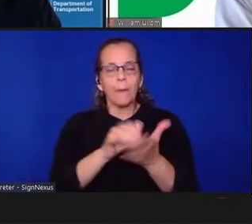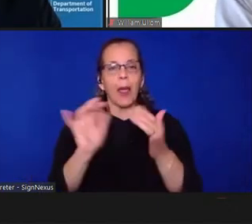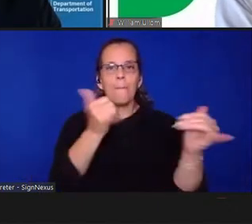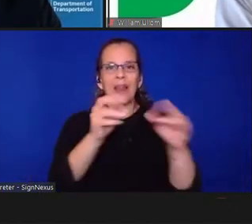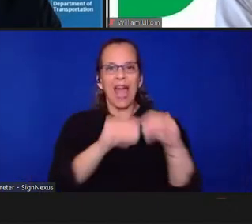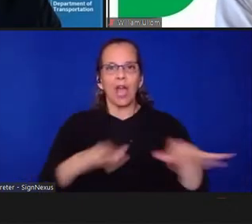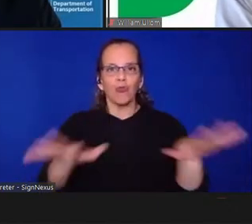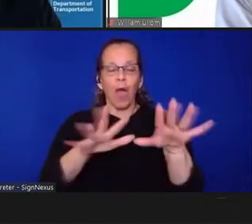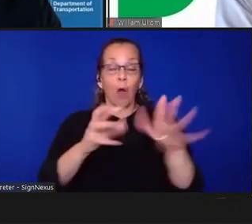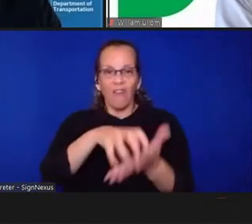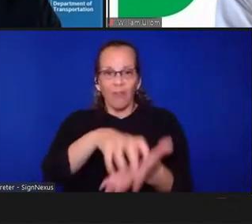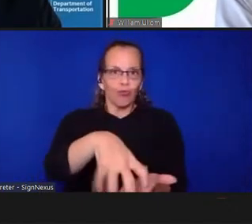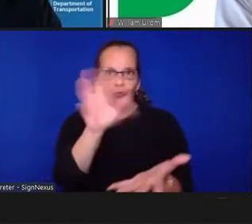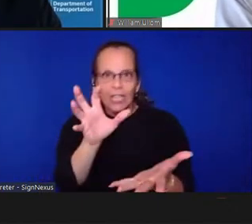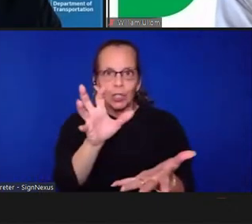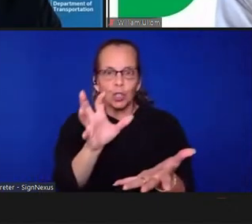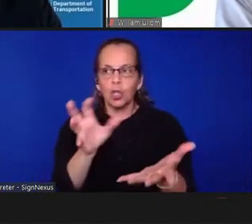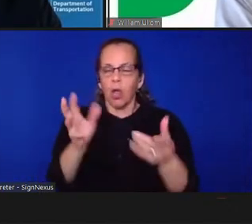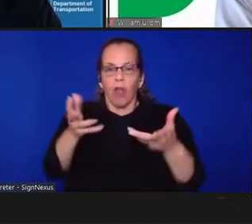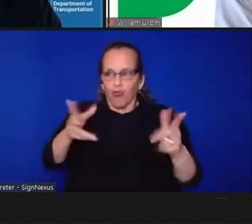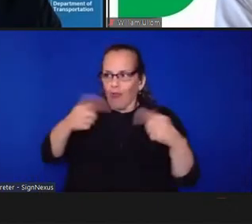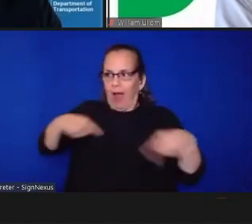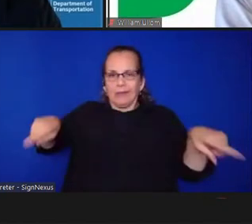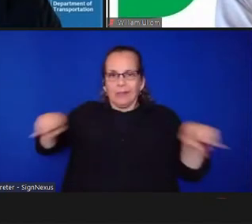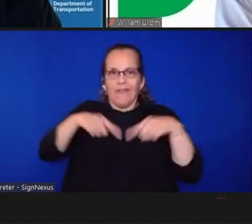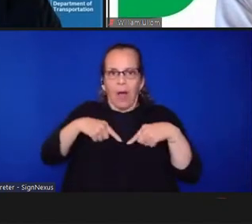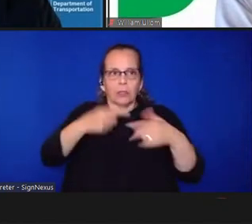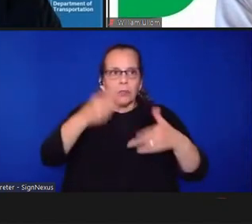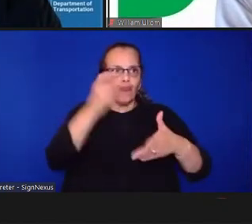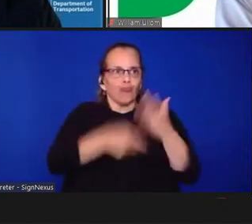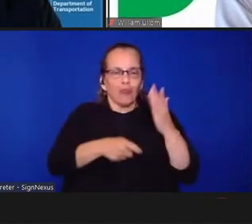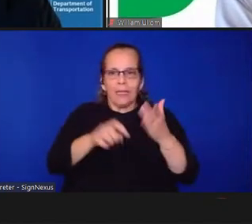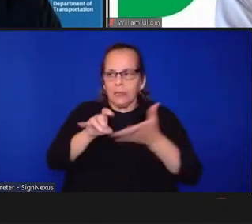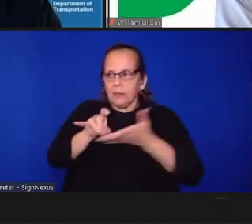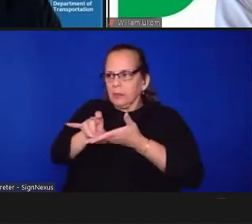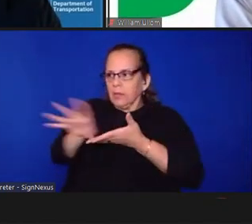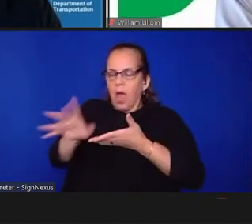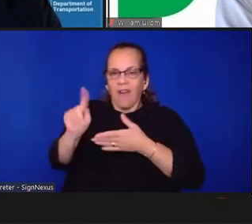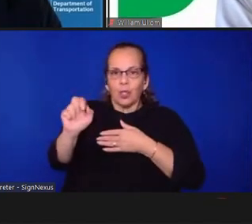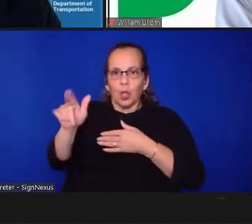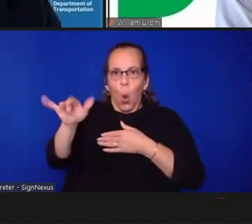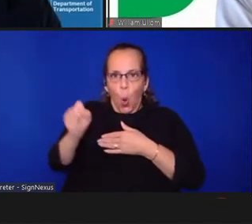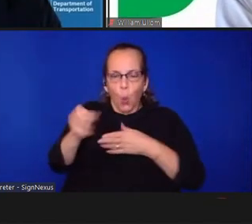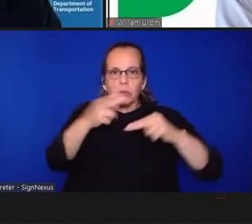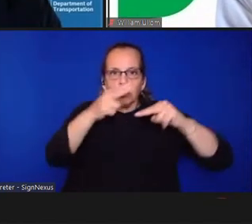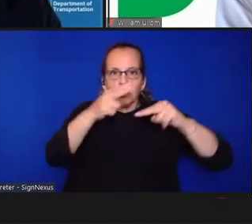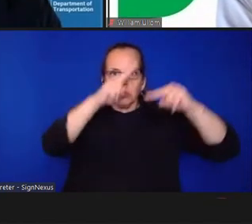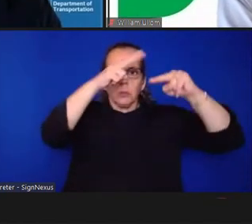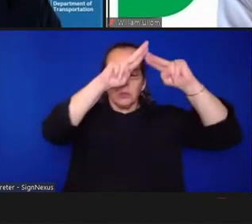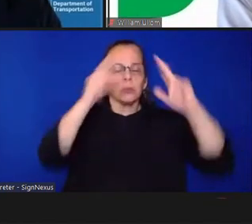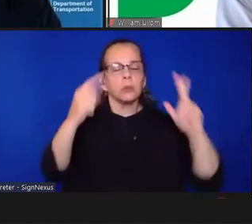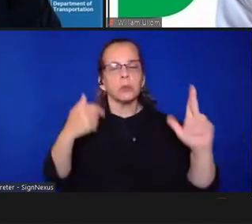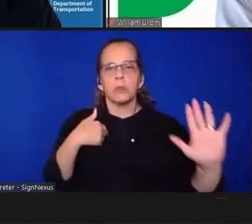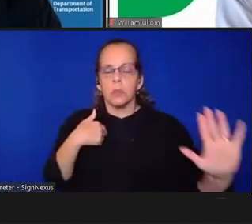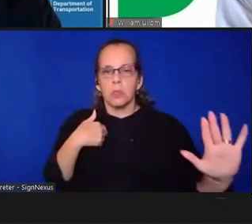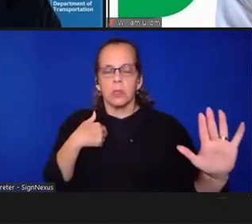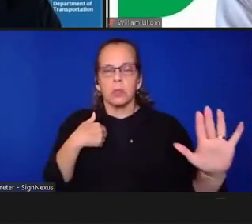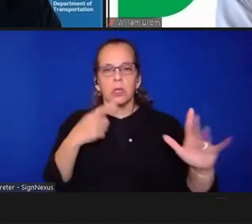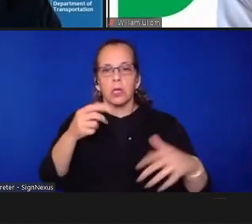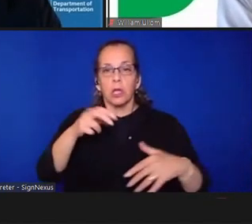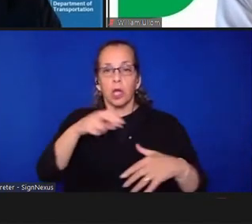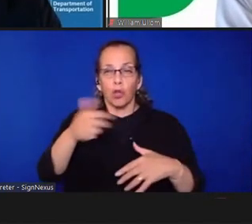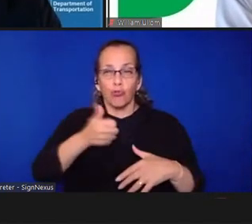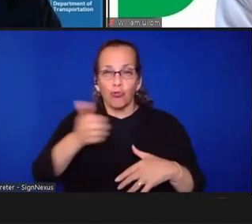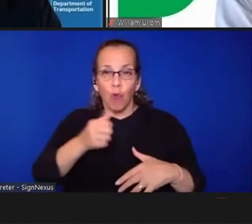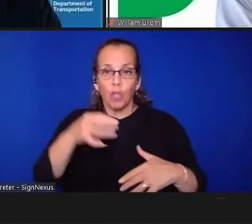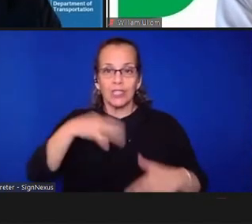while the rest of us are priced out by tolls on top of tolls I urge this commission to give higher Crossing credits to any driver using